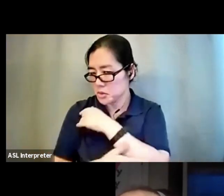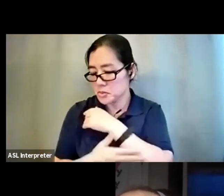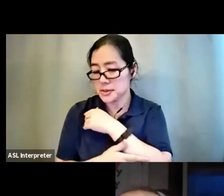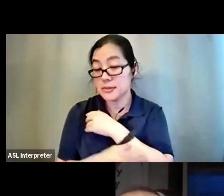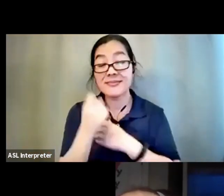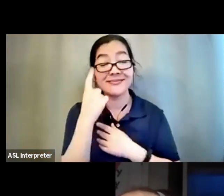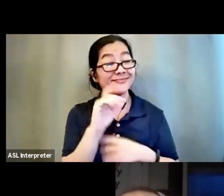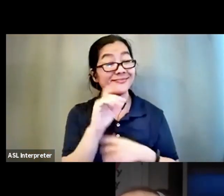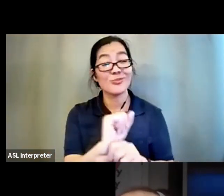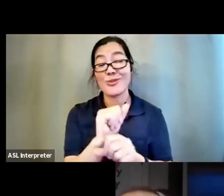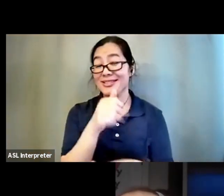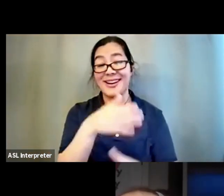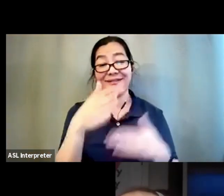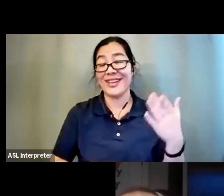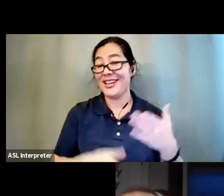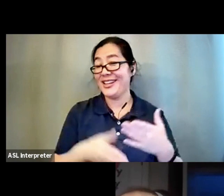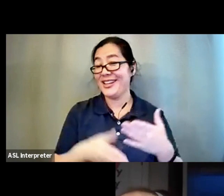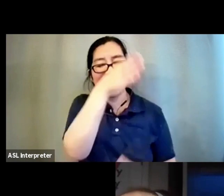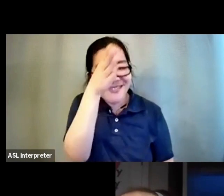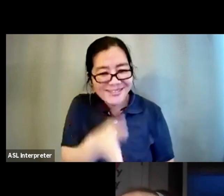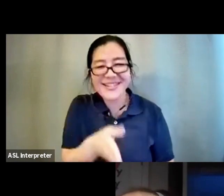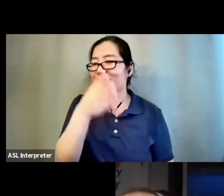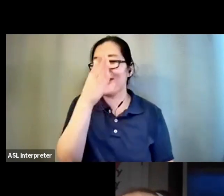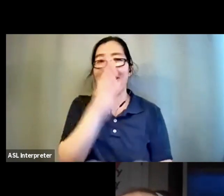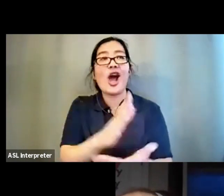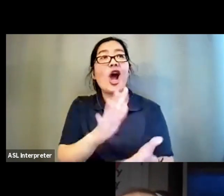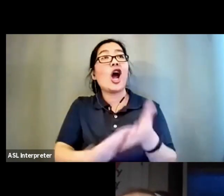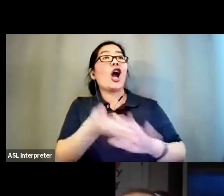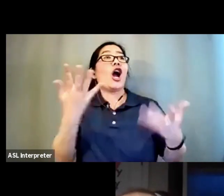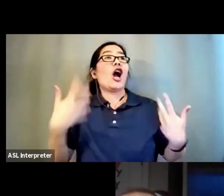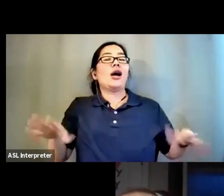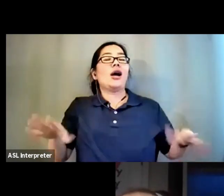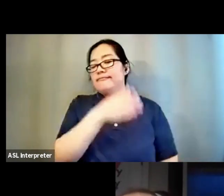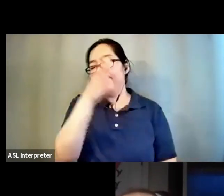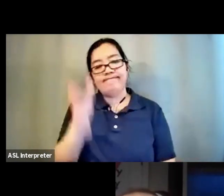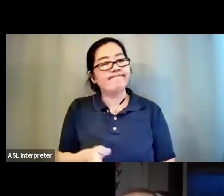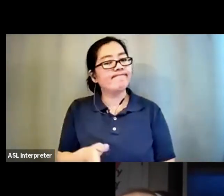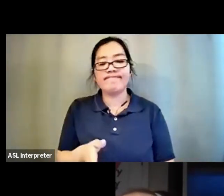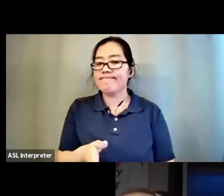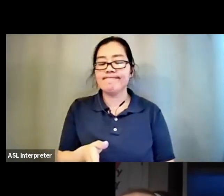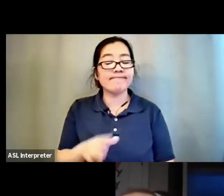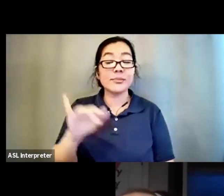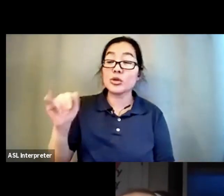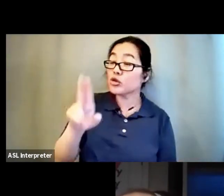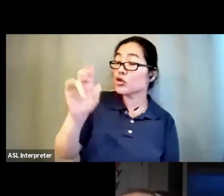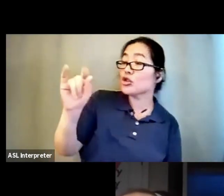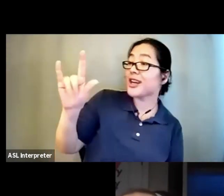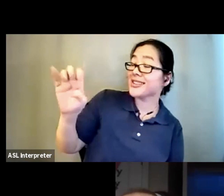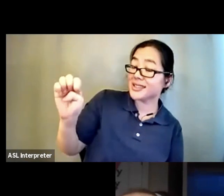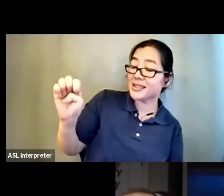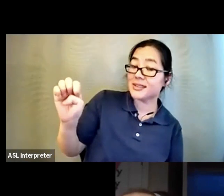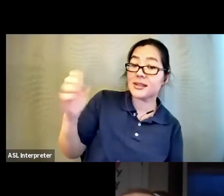is not over. It never ends. Justice and liberation for our folks is a